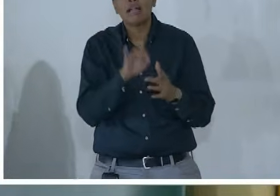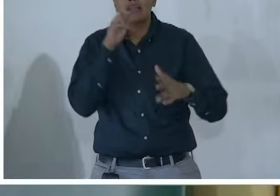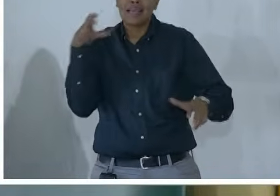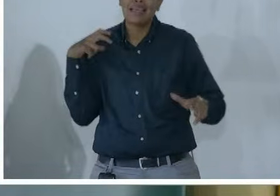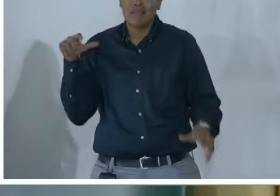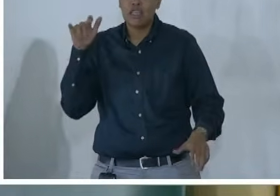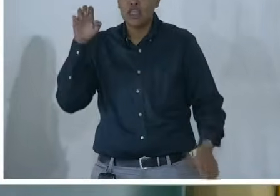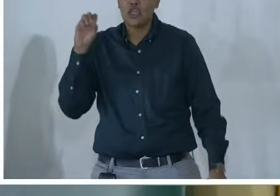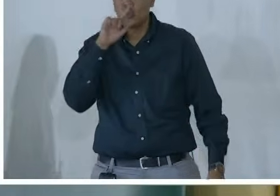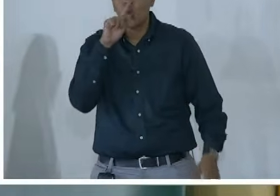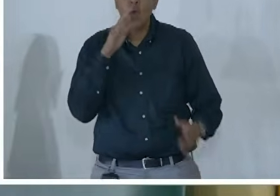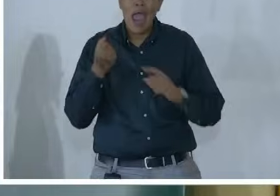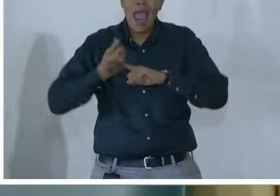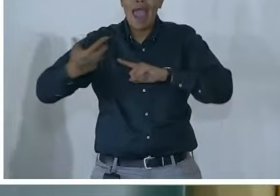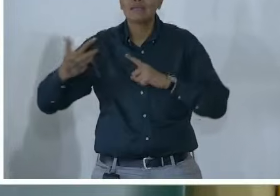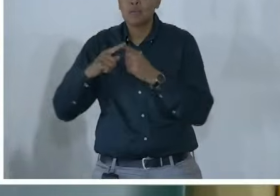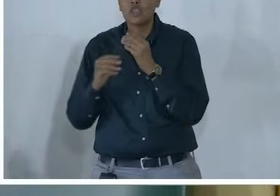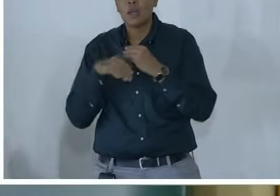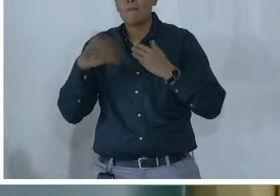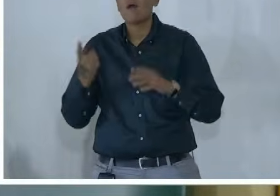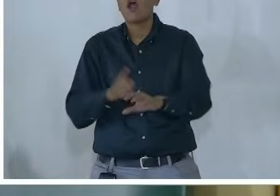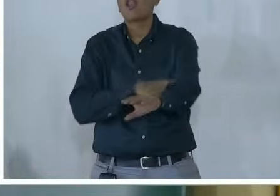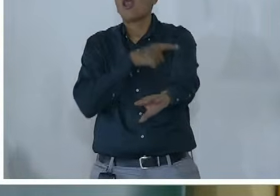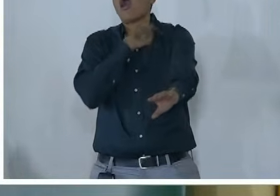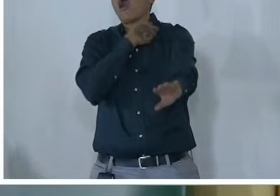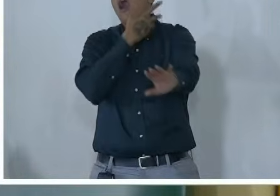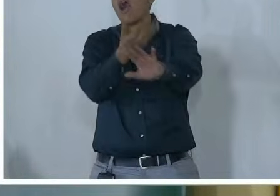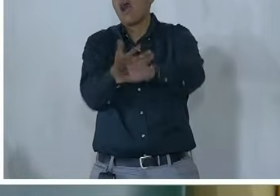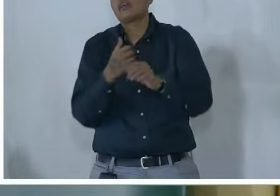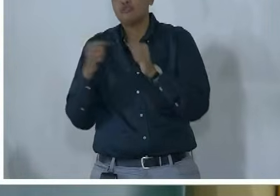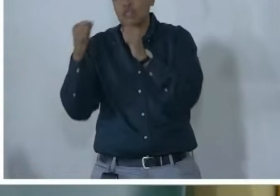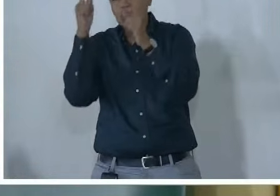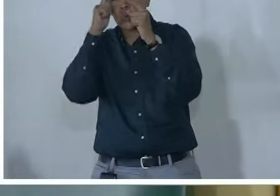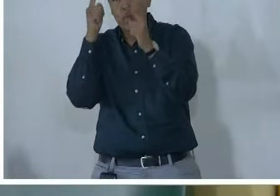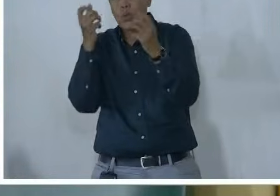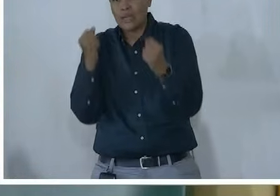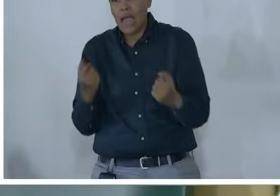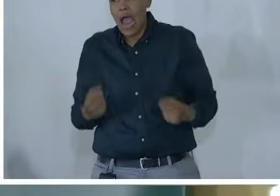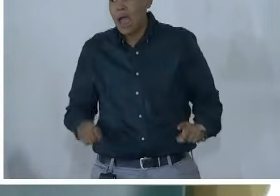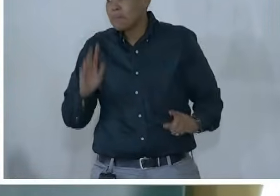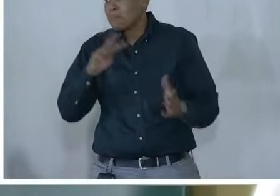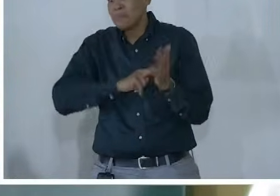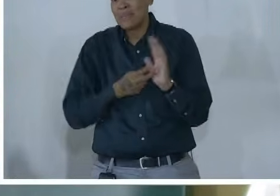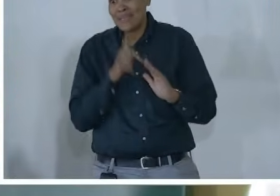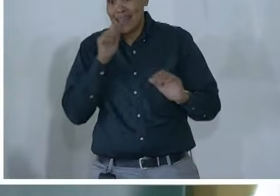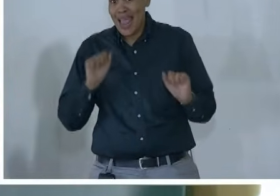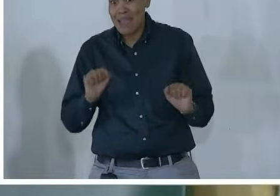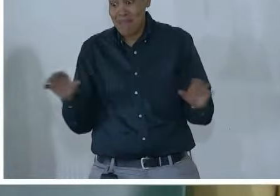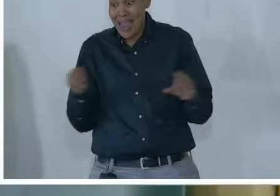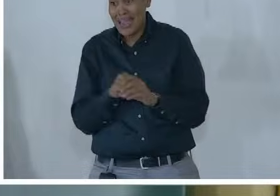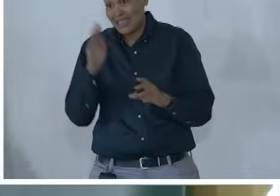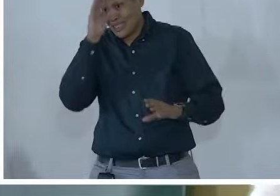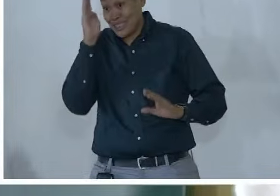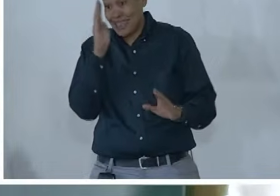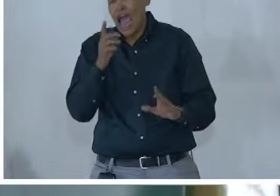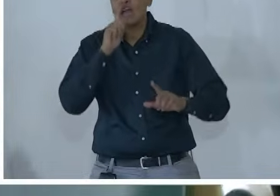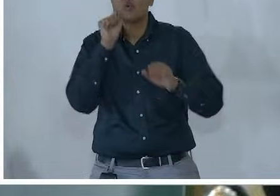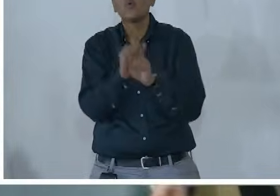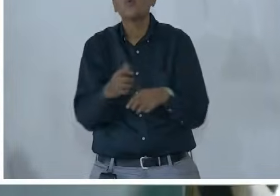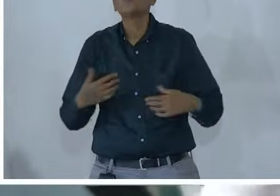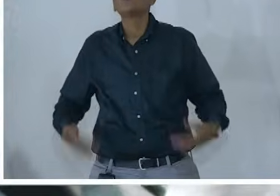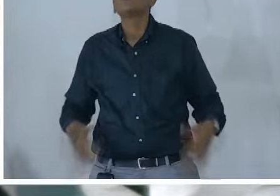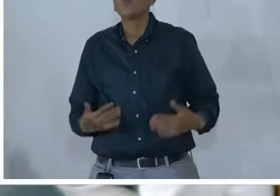investment, expansion, and long-term strategic direction. Therefore, being able to engage them directly was